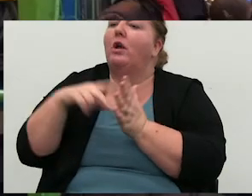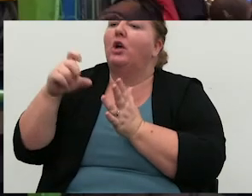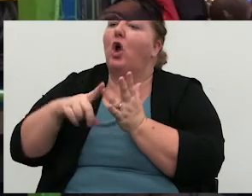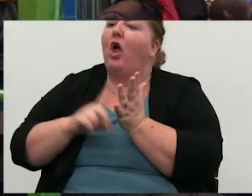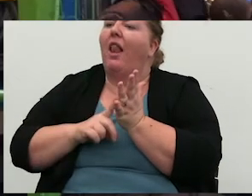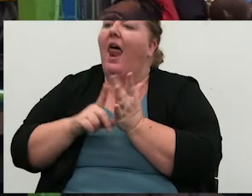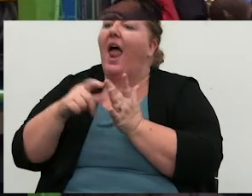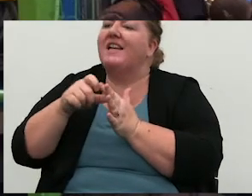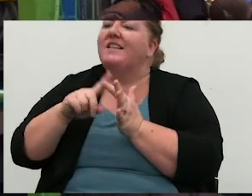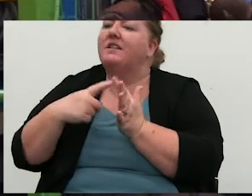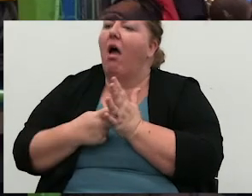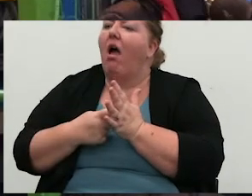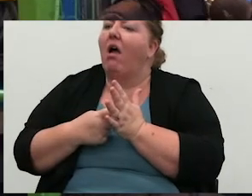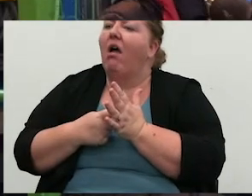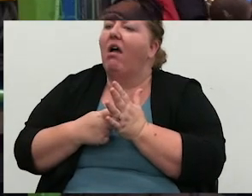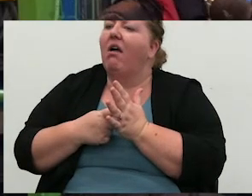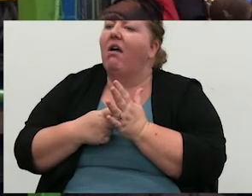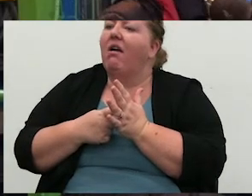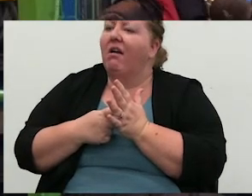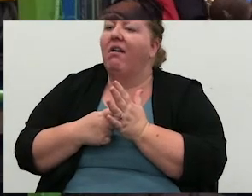happy.